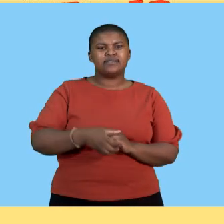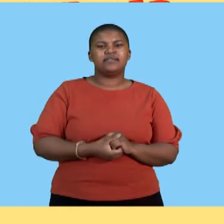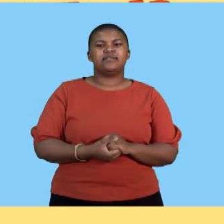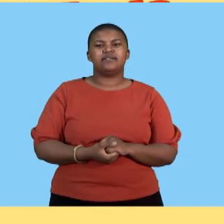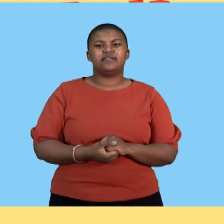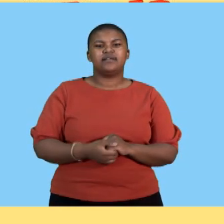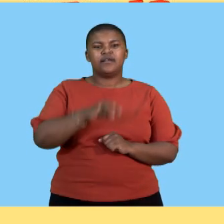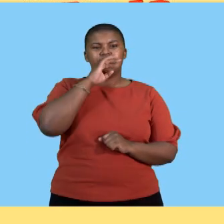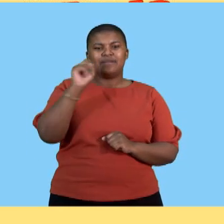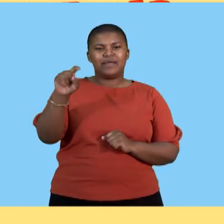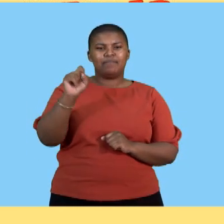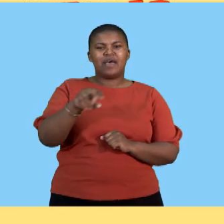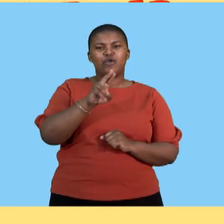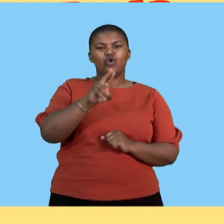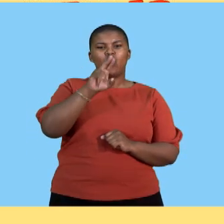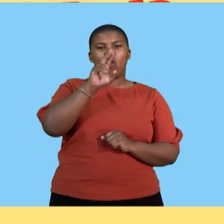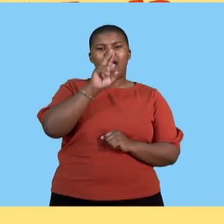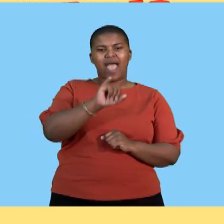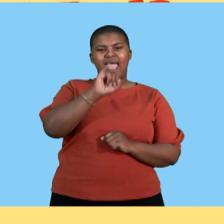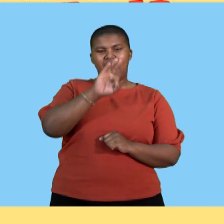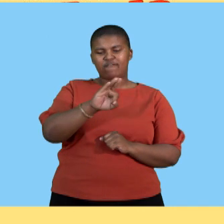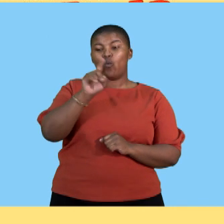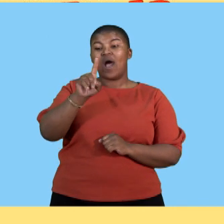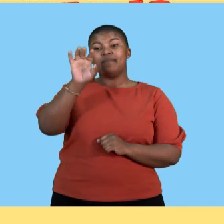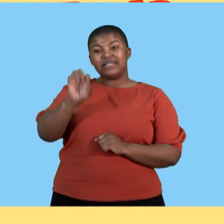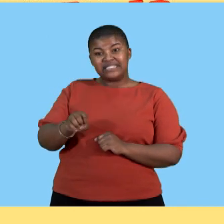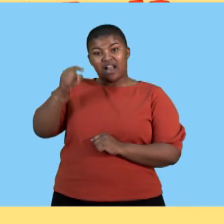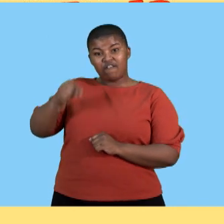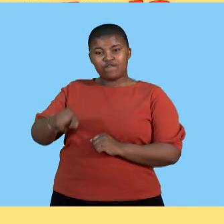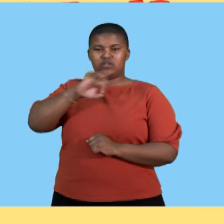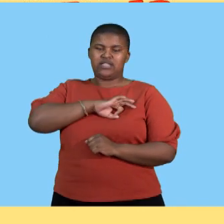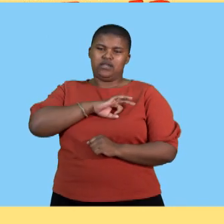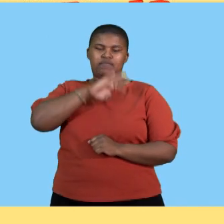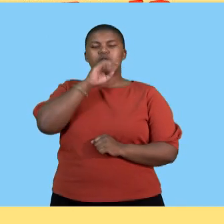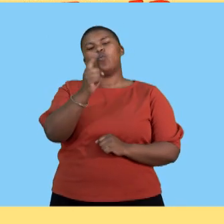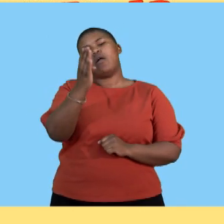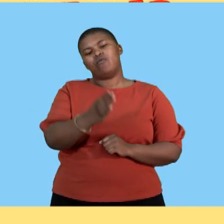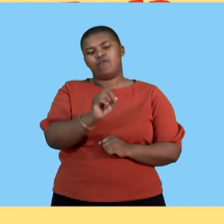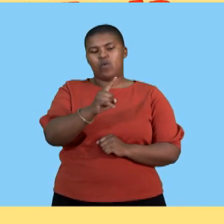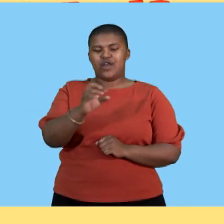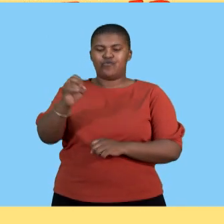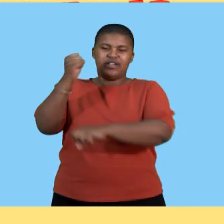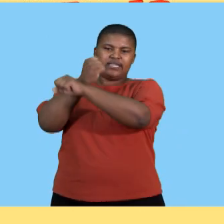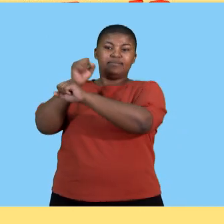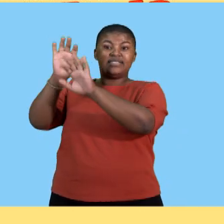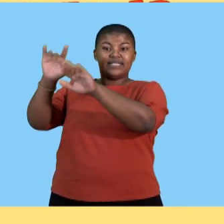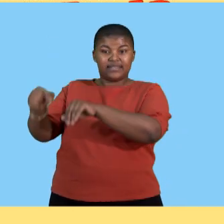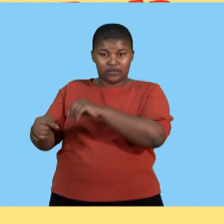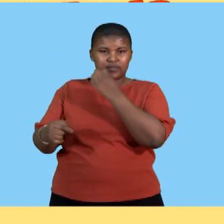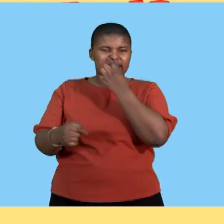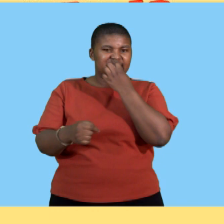1%. UIF, it is 1% of the gross, 1% of 10,000. And